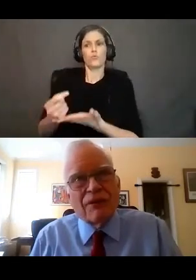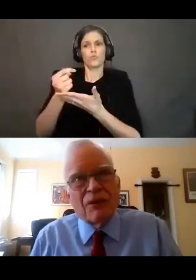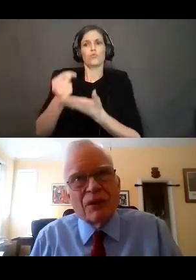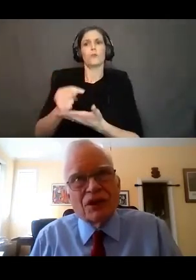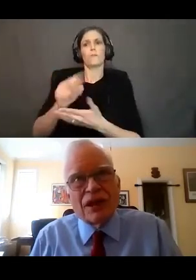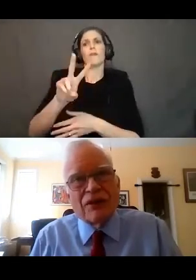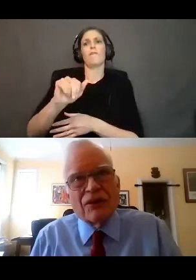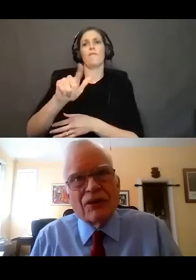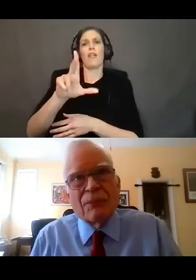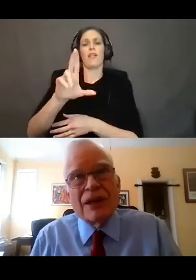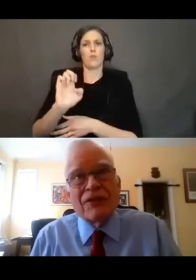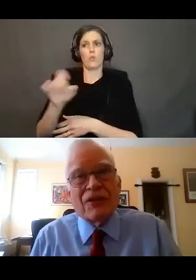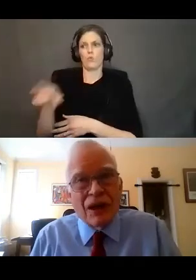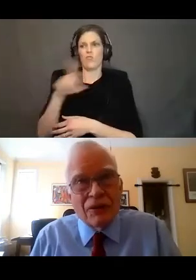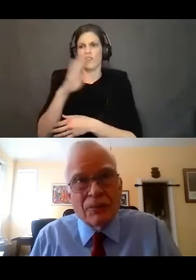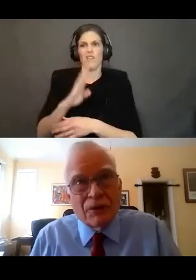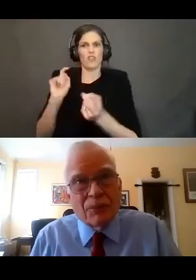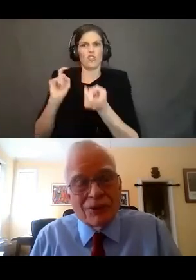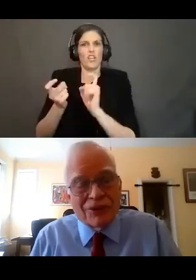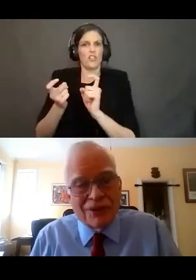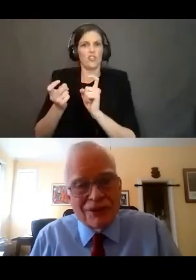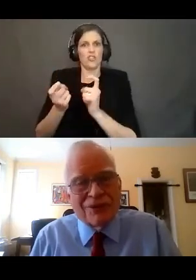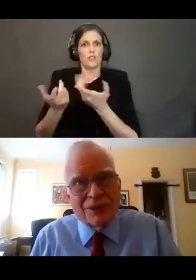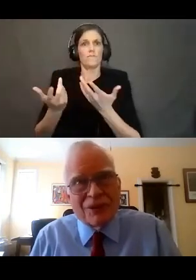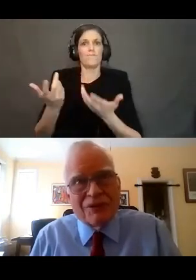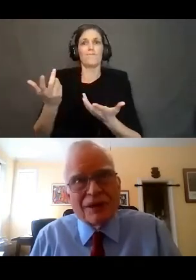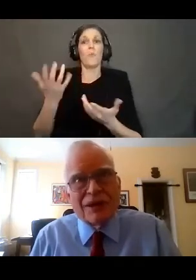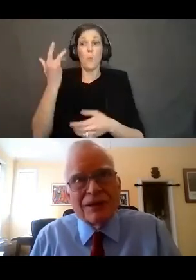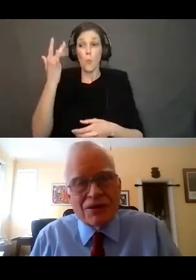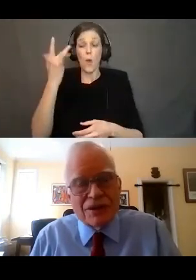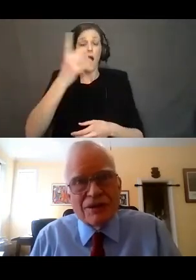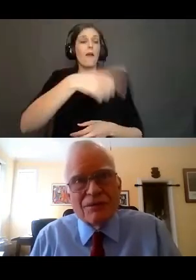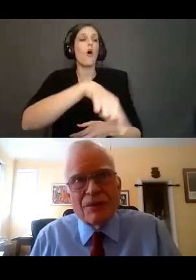algebra never would change because other people's treatment